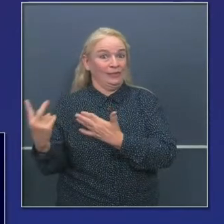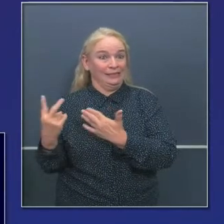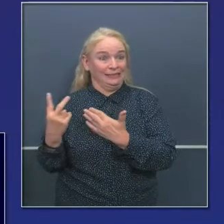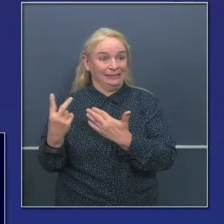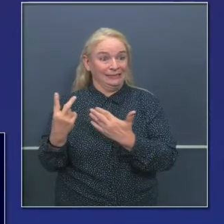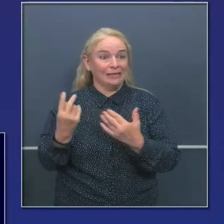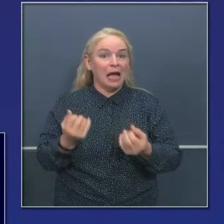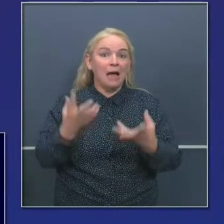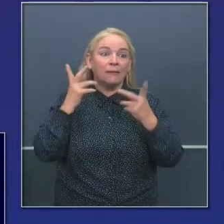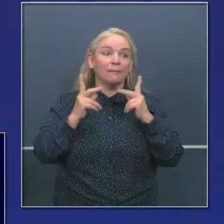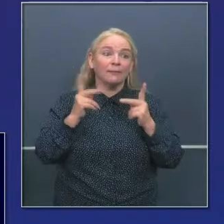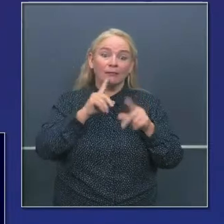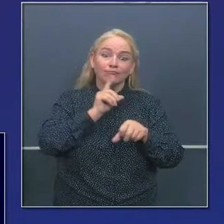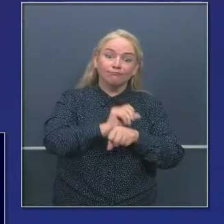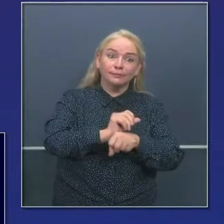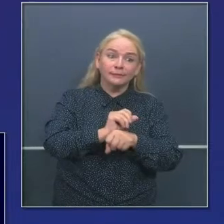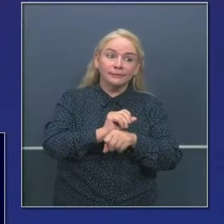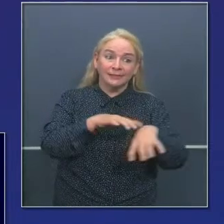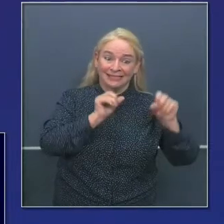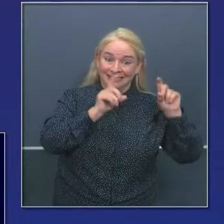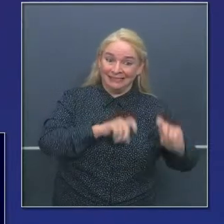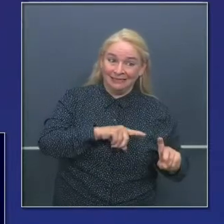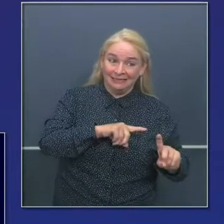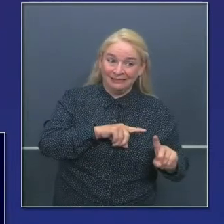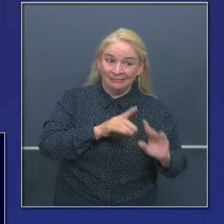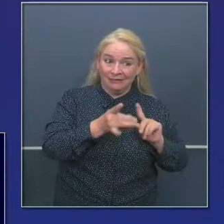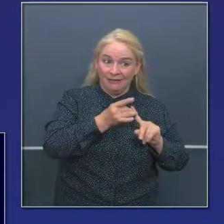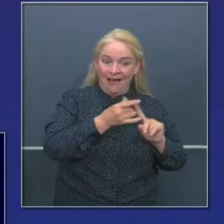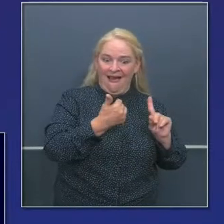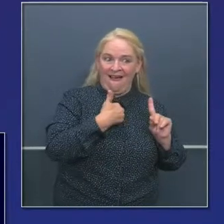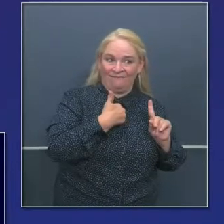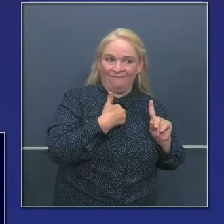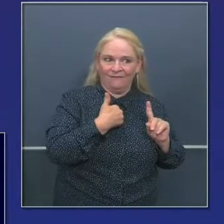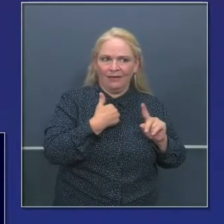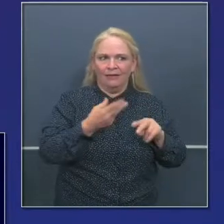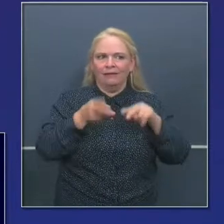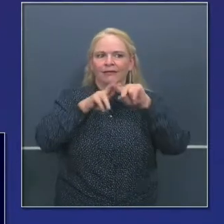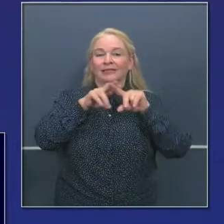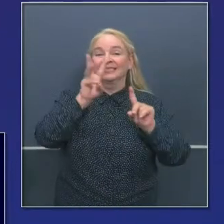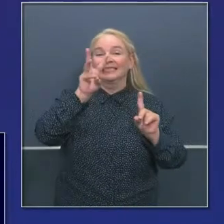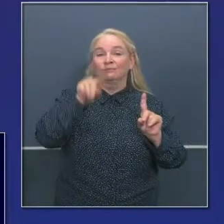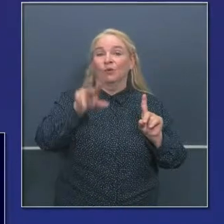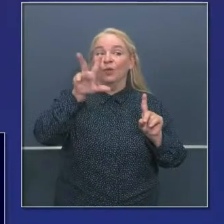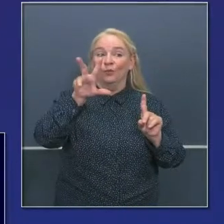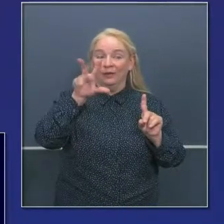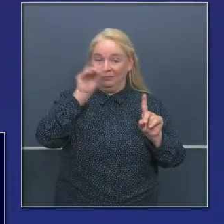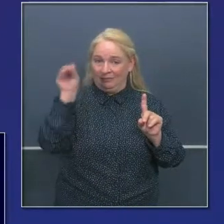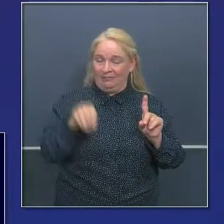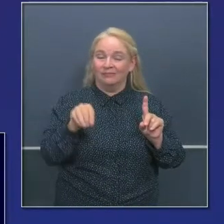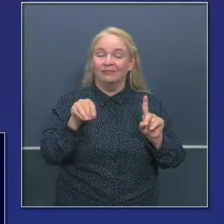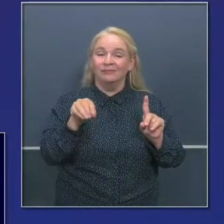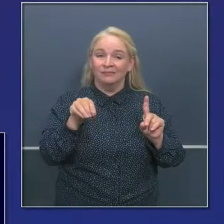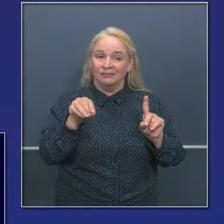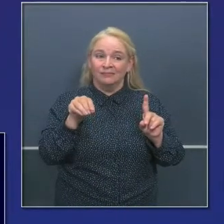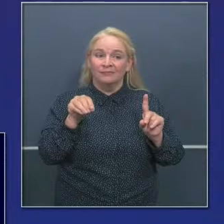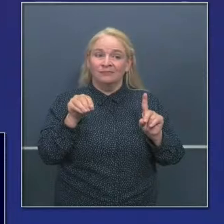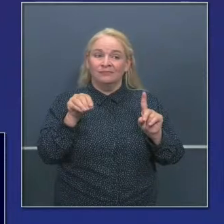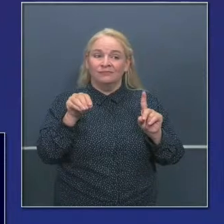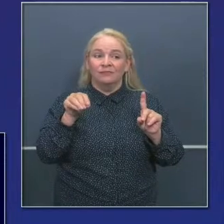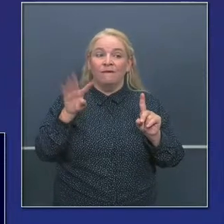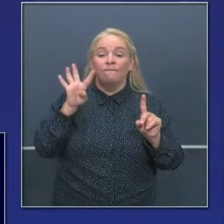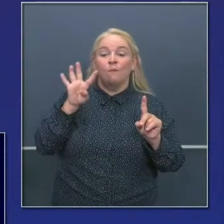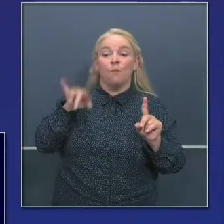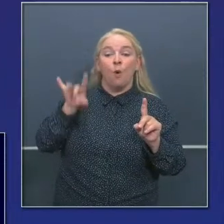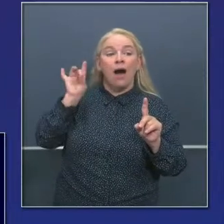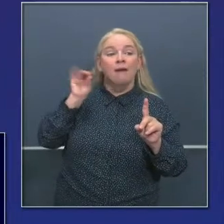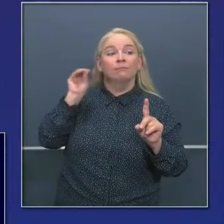rate now rise to 6.3%. Again, it started 40.8%.